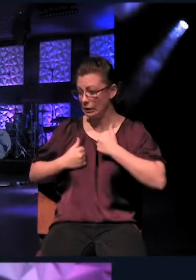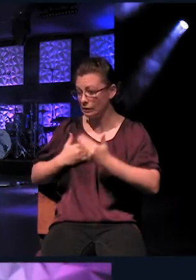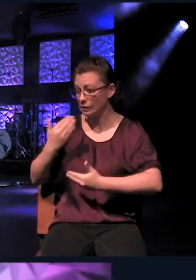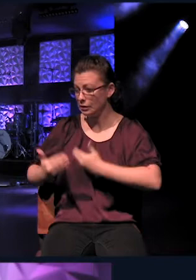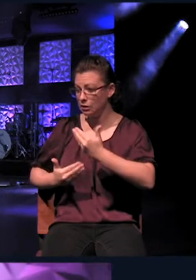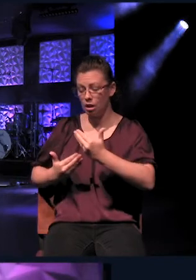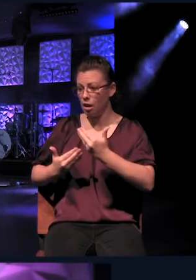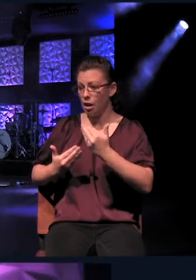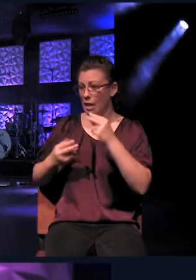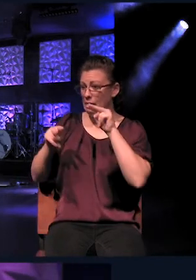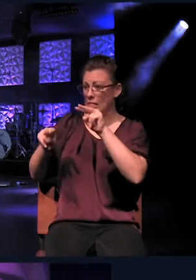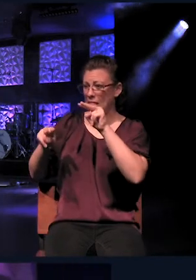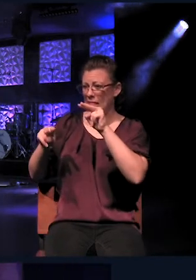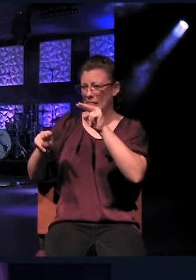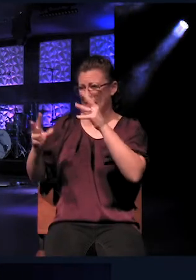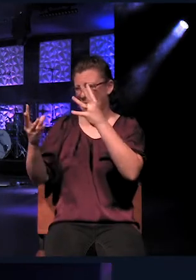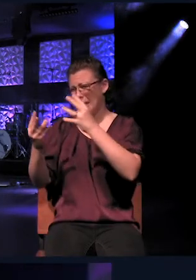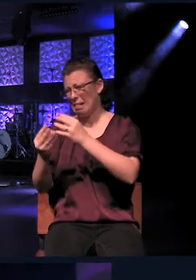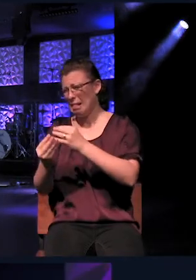God is still in control.